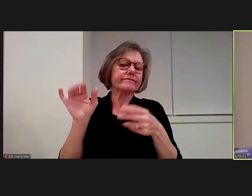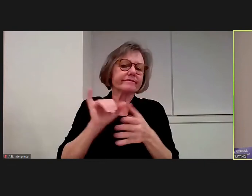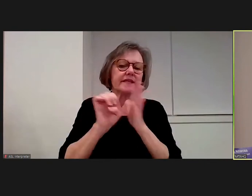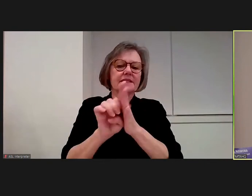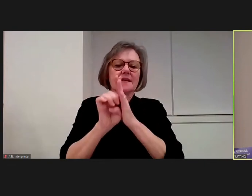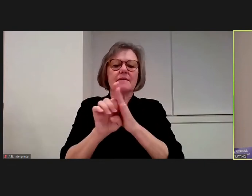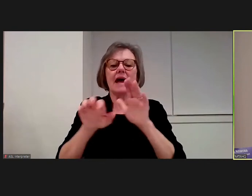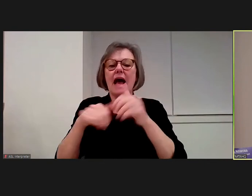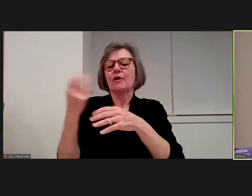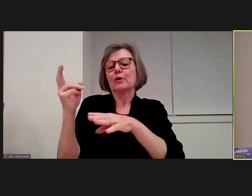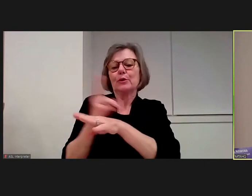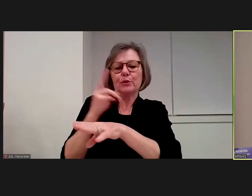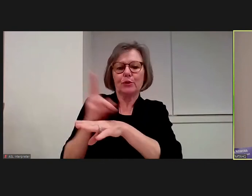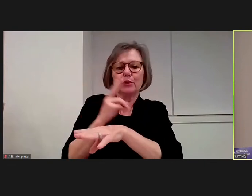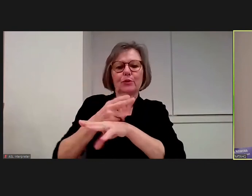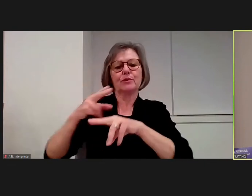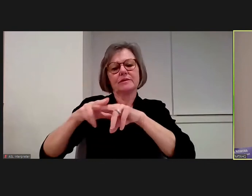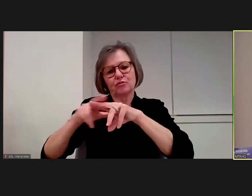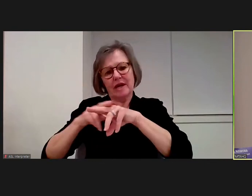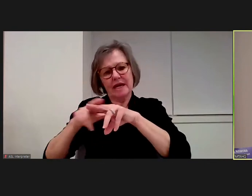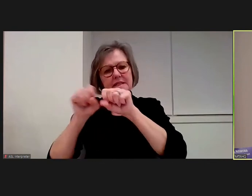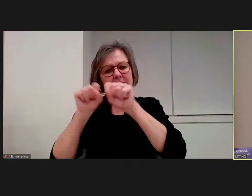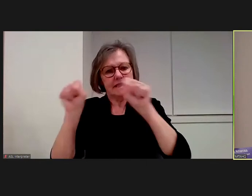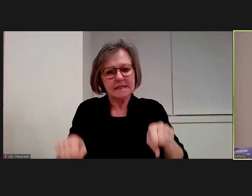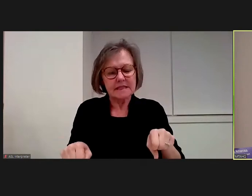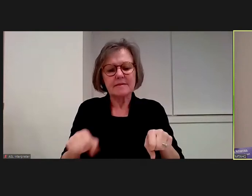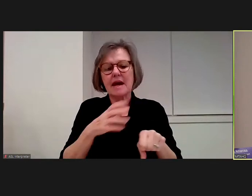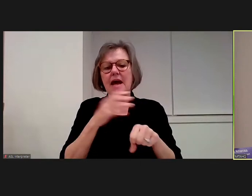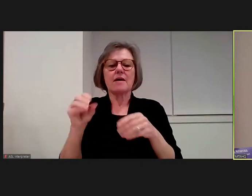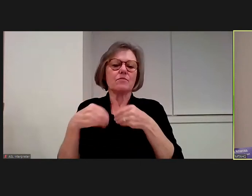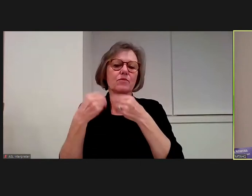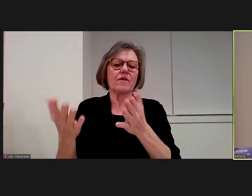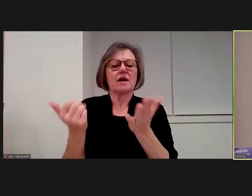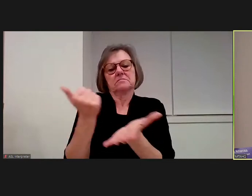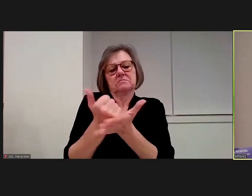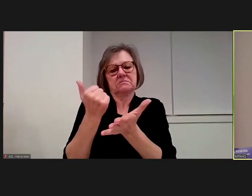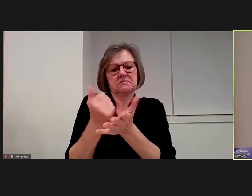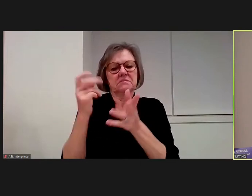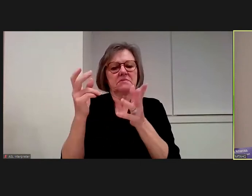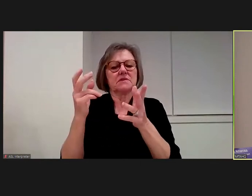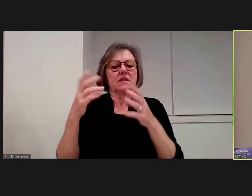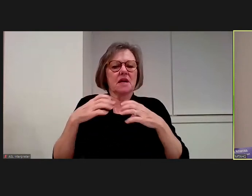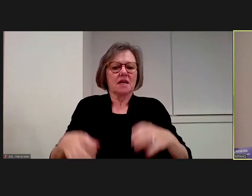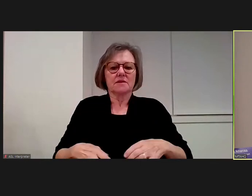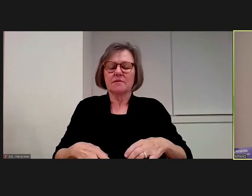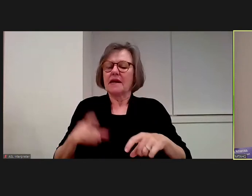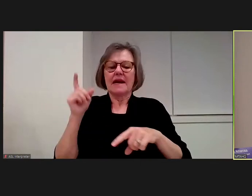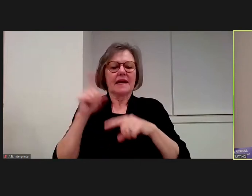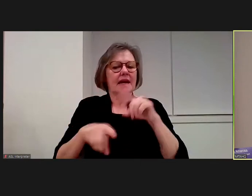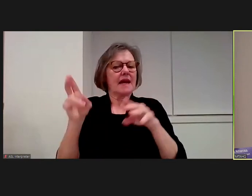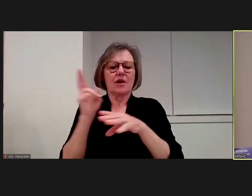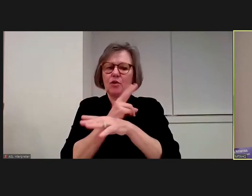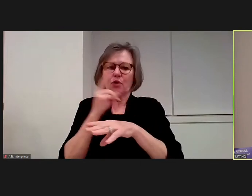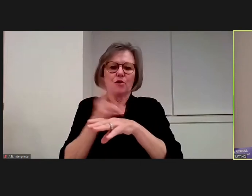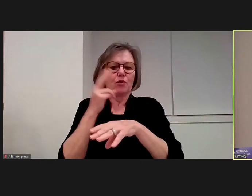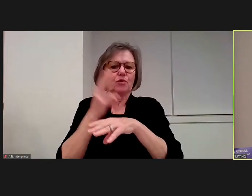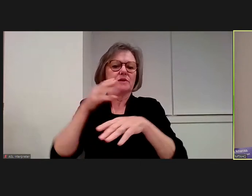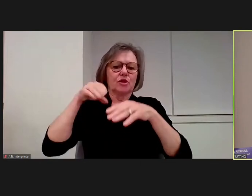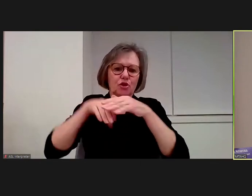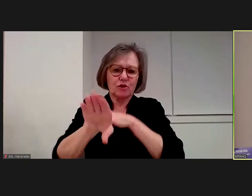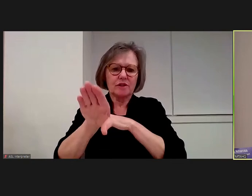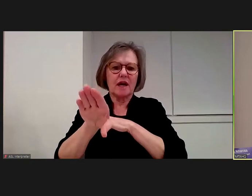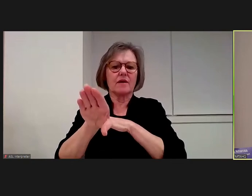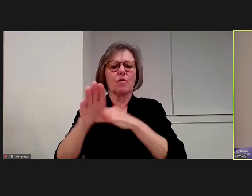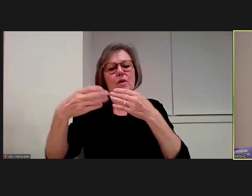about how to use the transit system, and to provide assistance to customers who are not able to use the turnstiles or